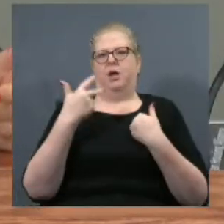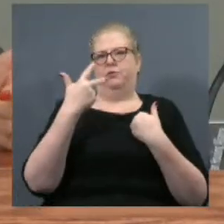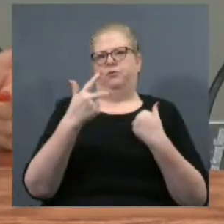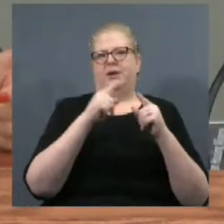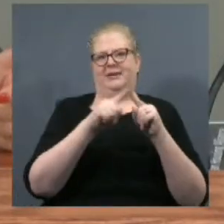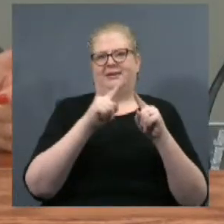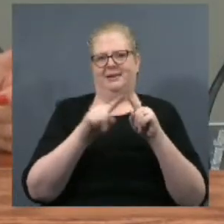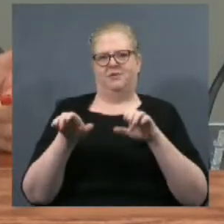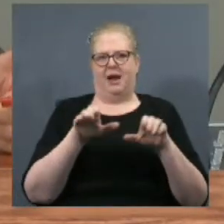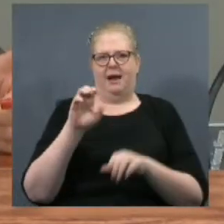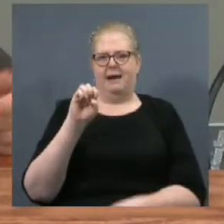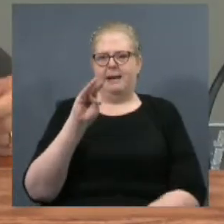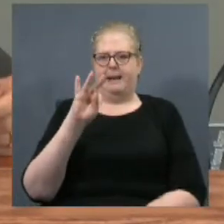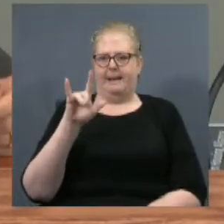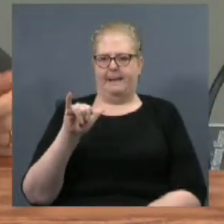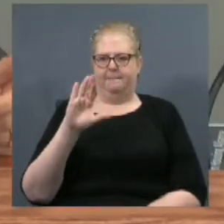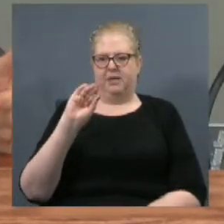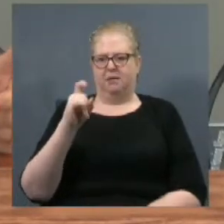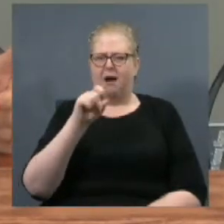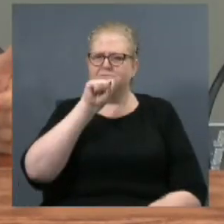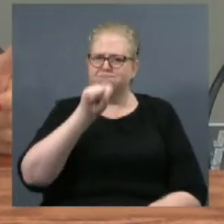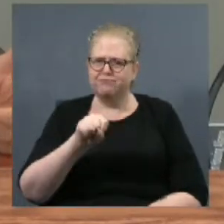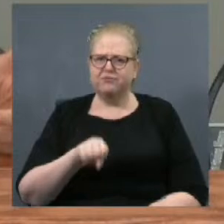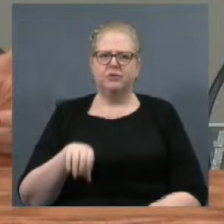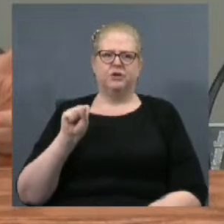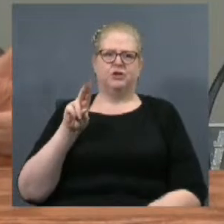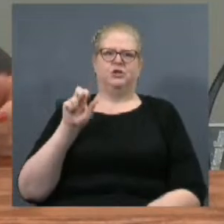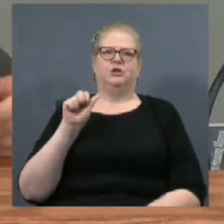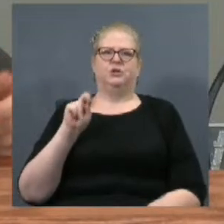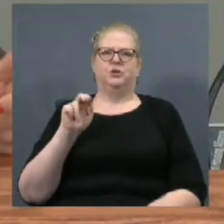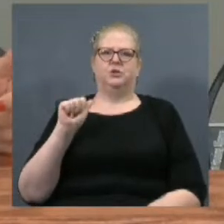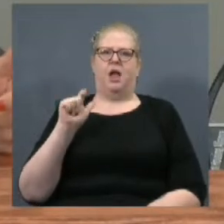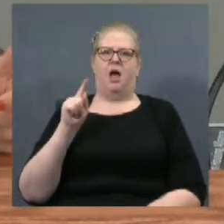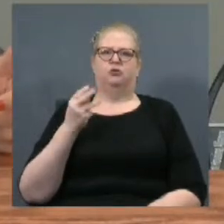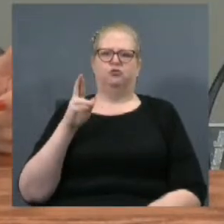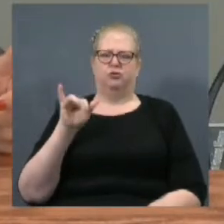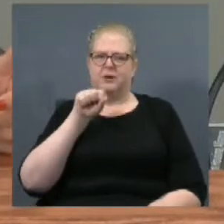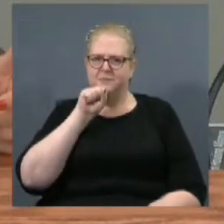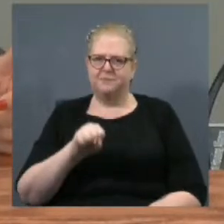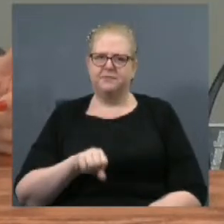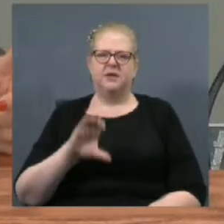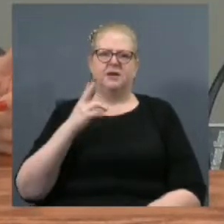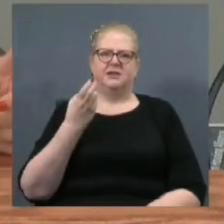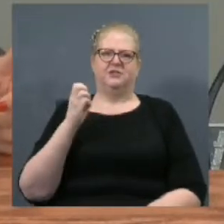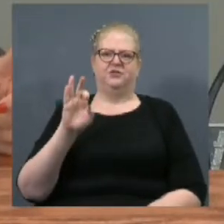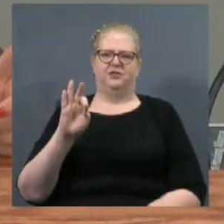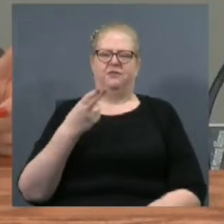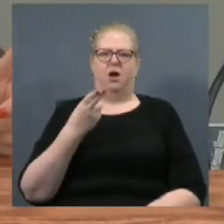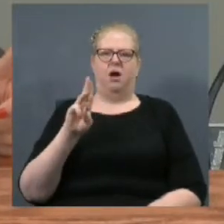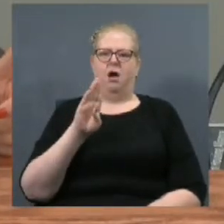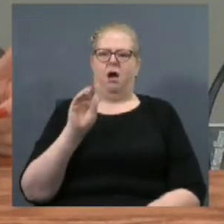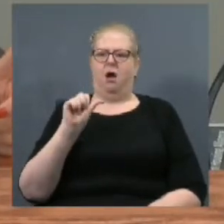We've had Emily Cox, who we loved, Susan Altruy, who we loved, Chief Hubbard, who we love also.